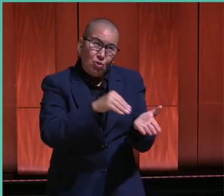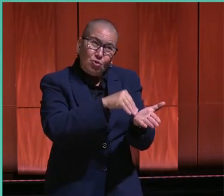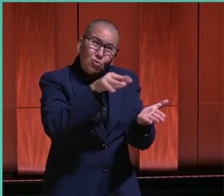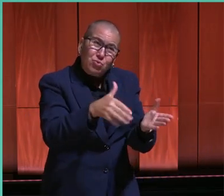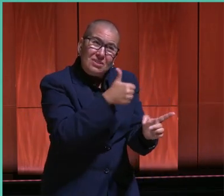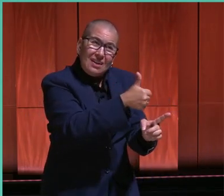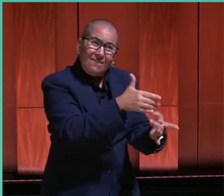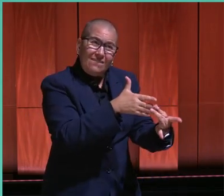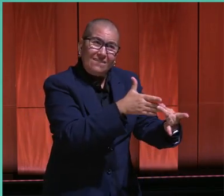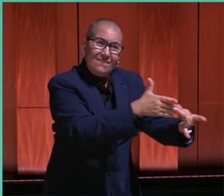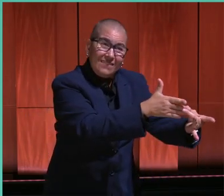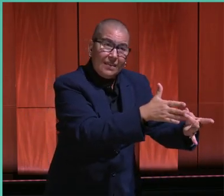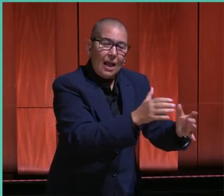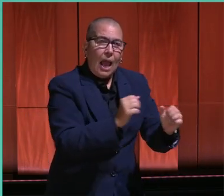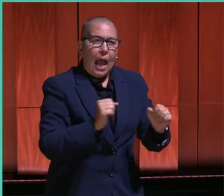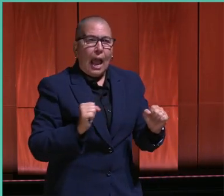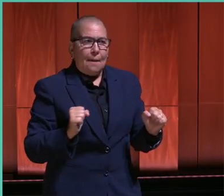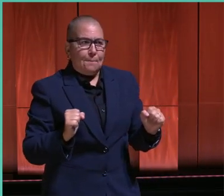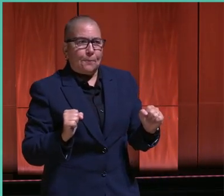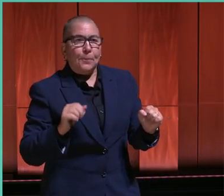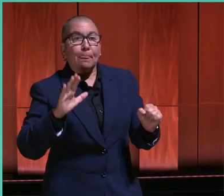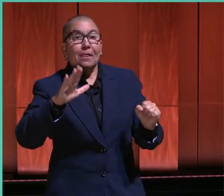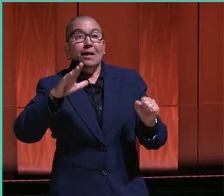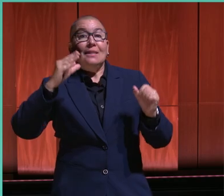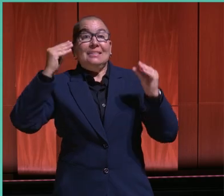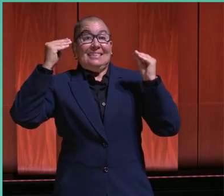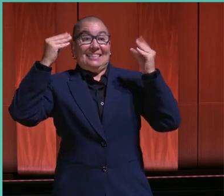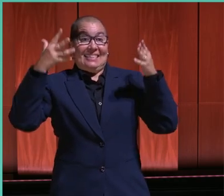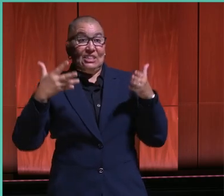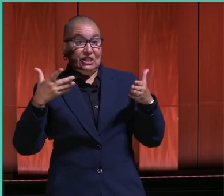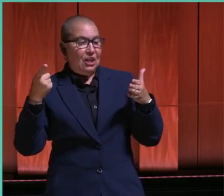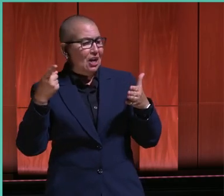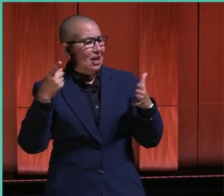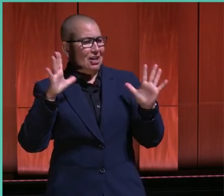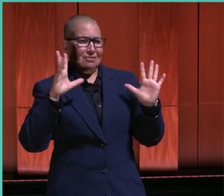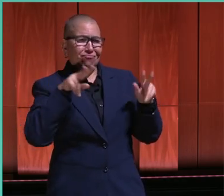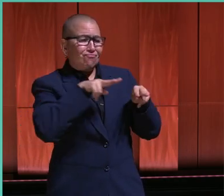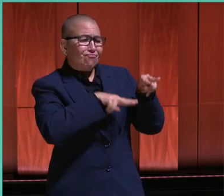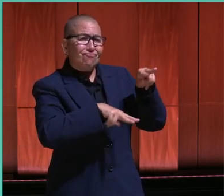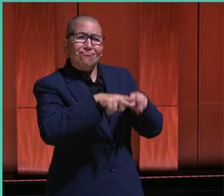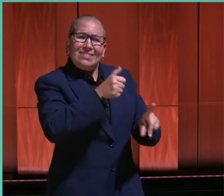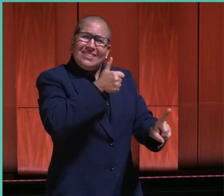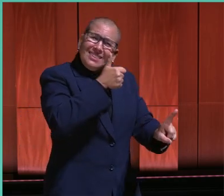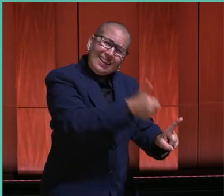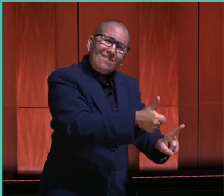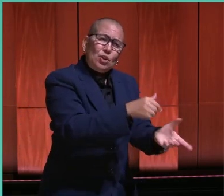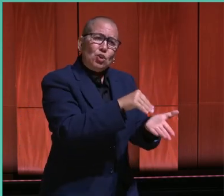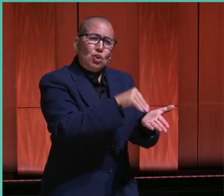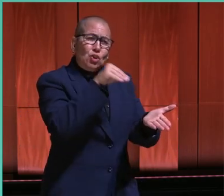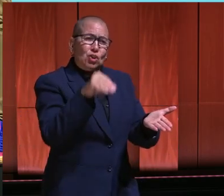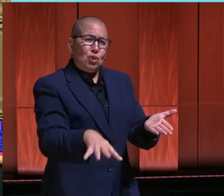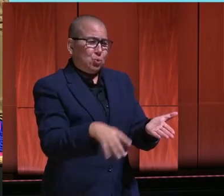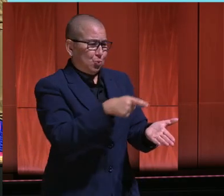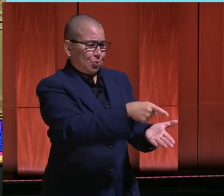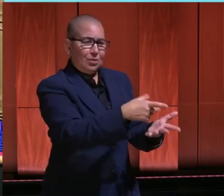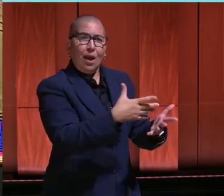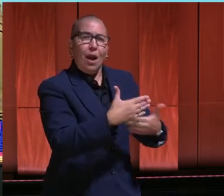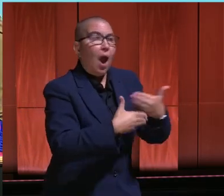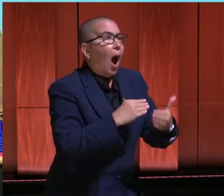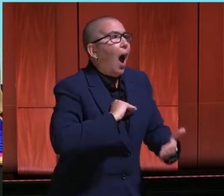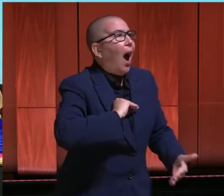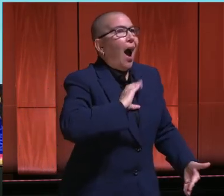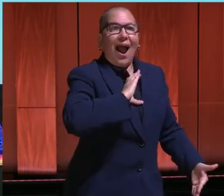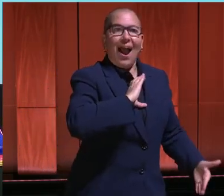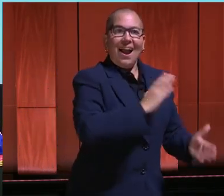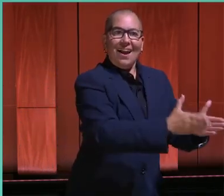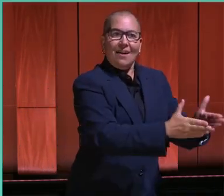more facilitators to help them set their goals and get them to their learning outcomes. I love UDL. I used to